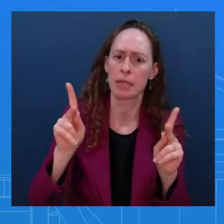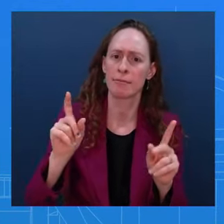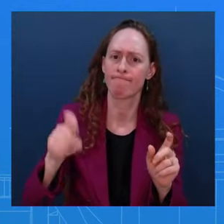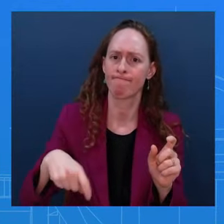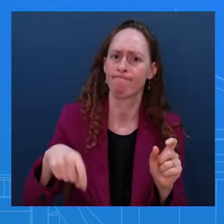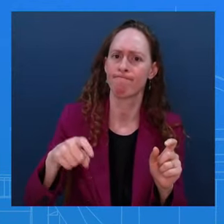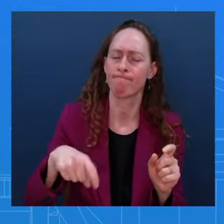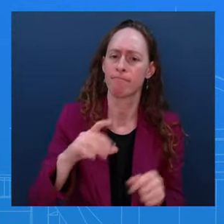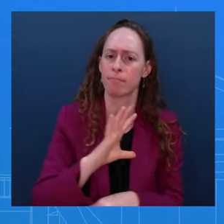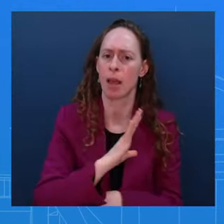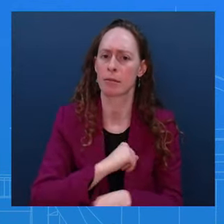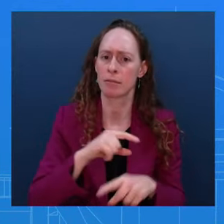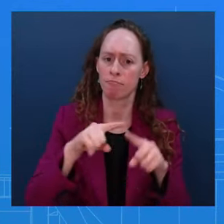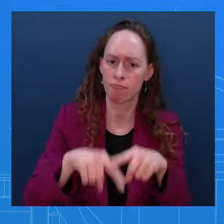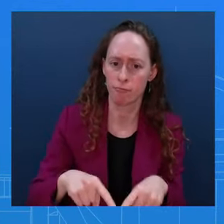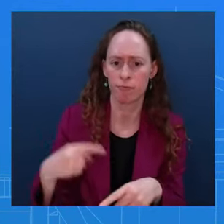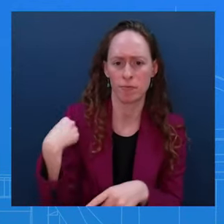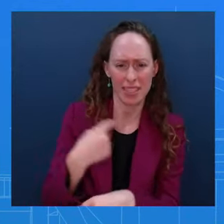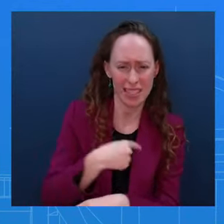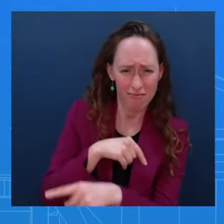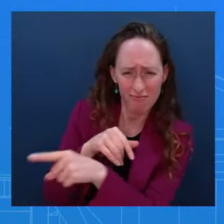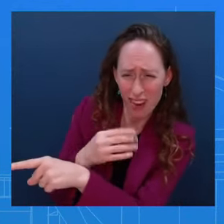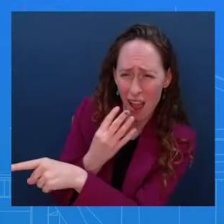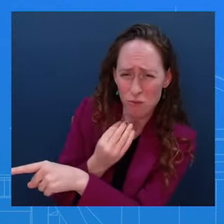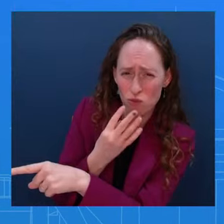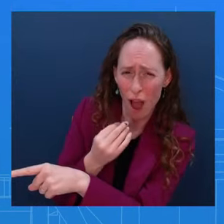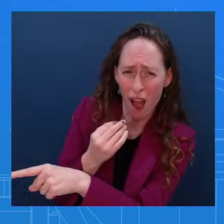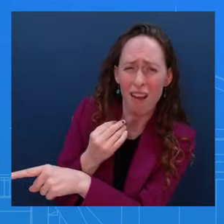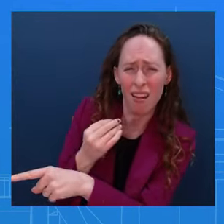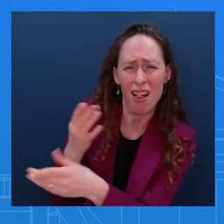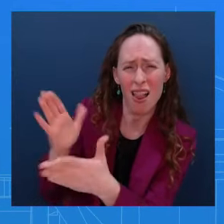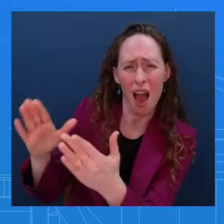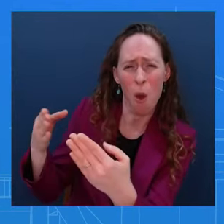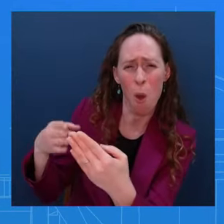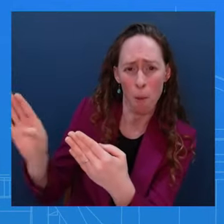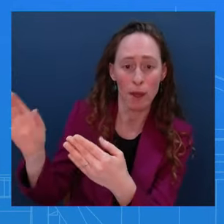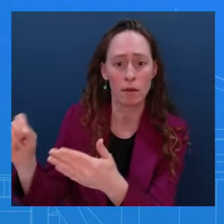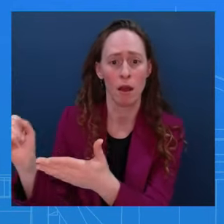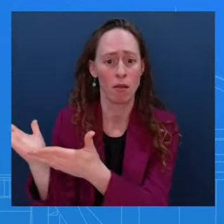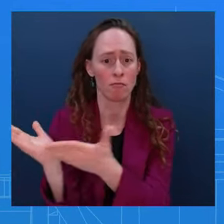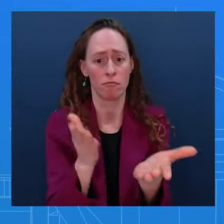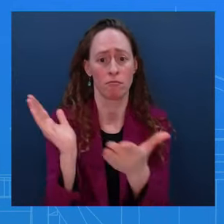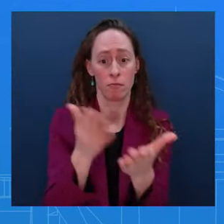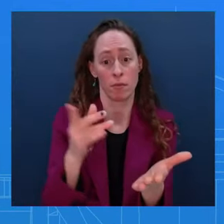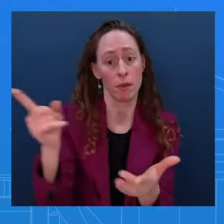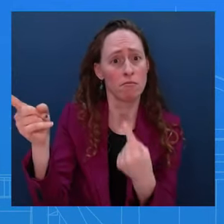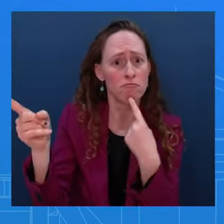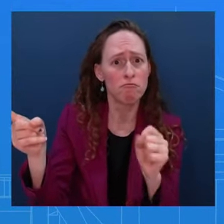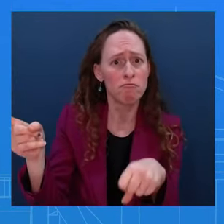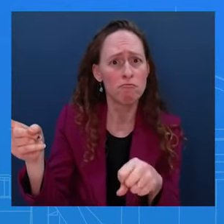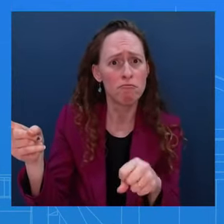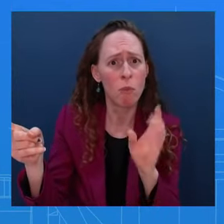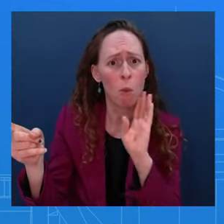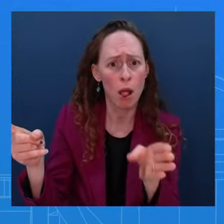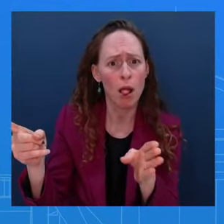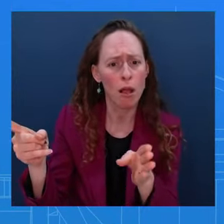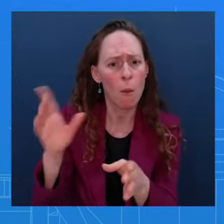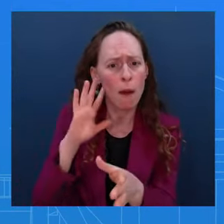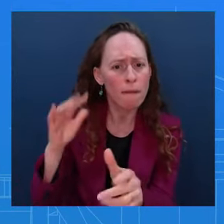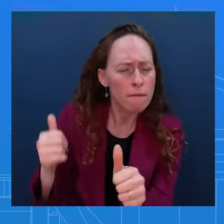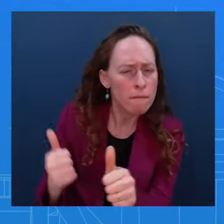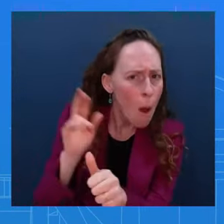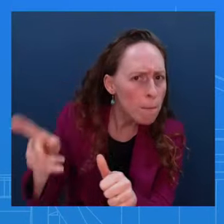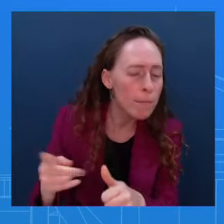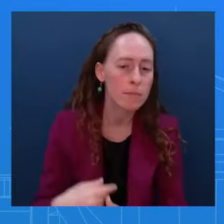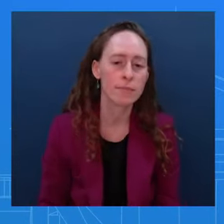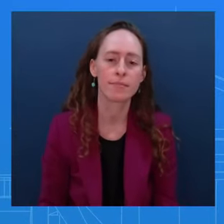to that flour. It's absolutely vital. They committed to allowing it in. We want to make sure that happens. Did Netanyahu assure the president over the weekend